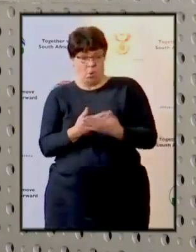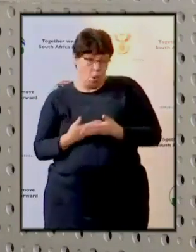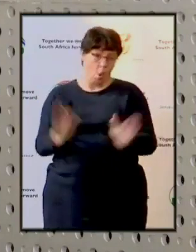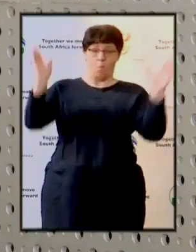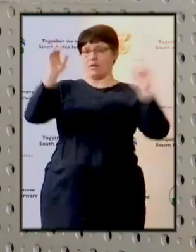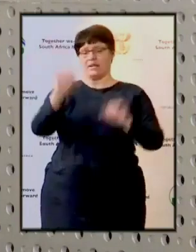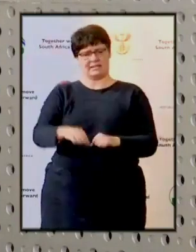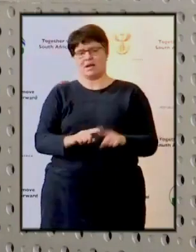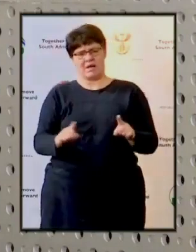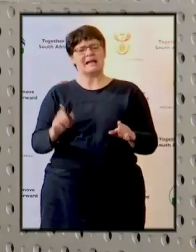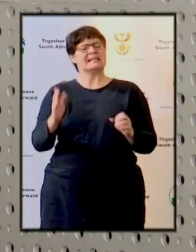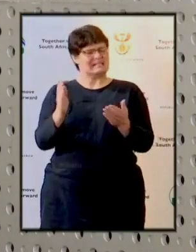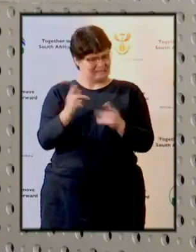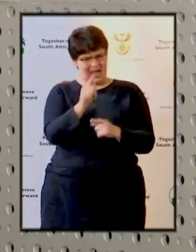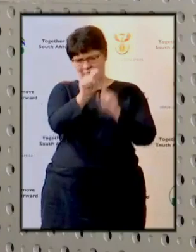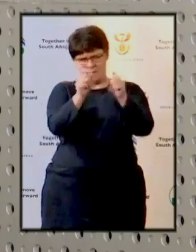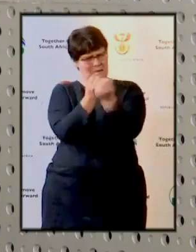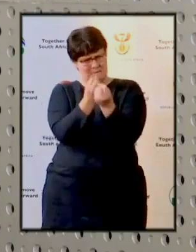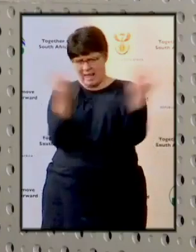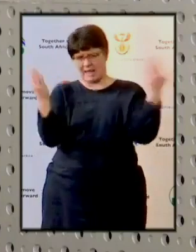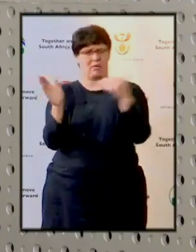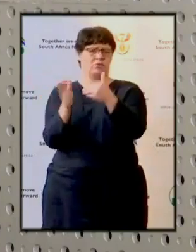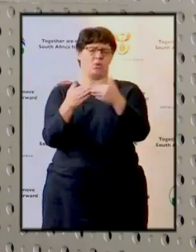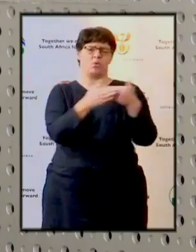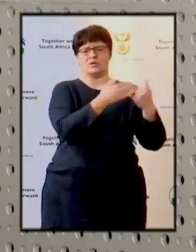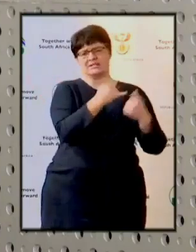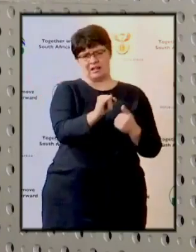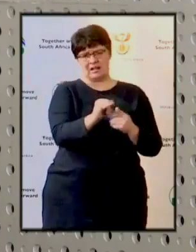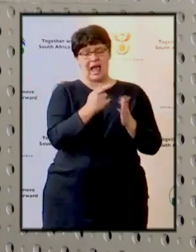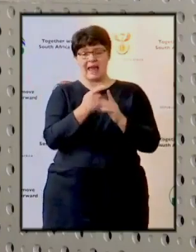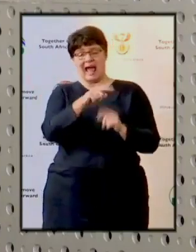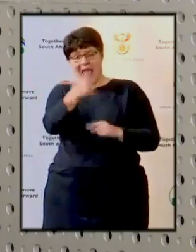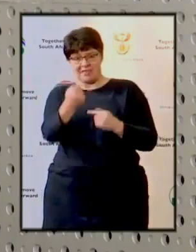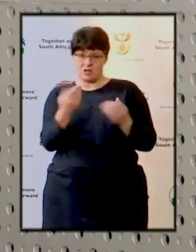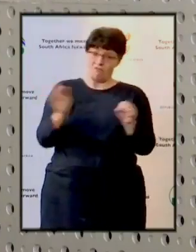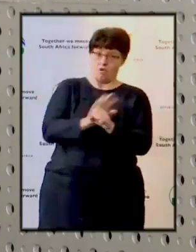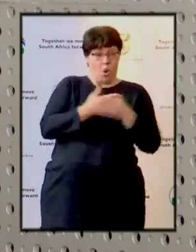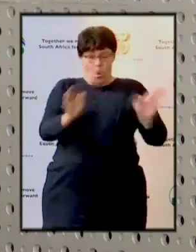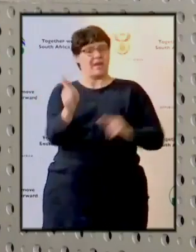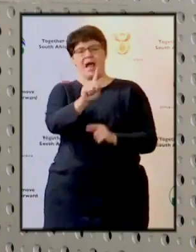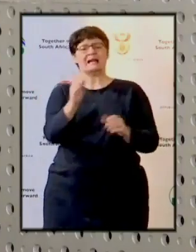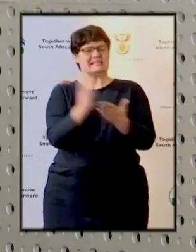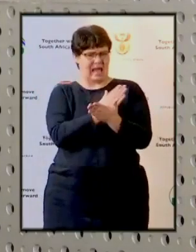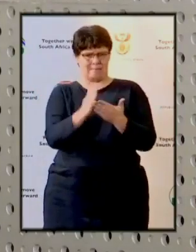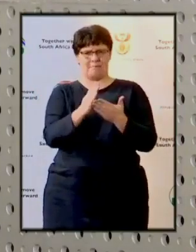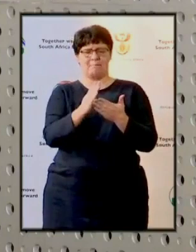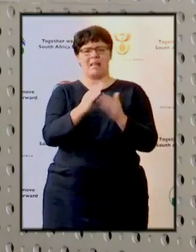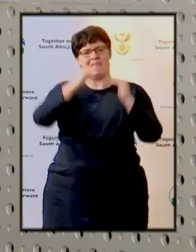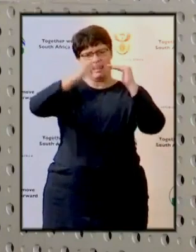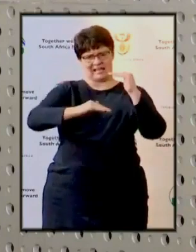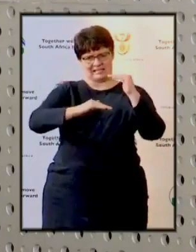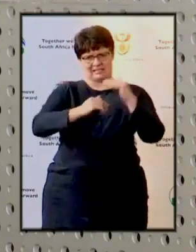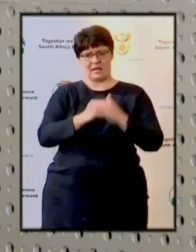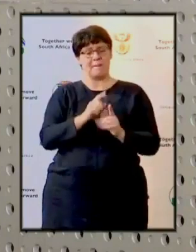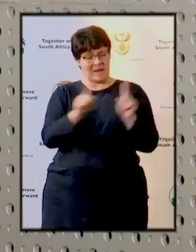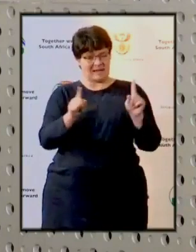will leave many firms closed and others operating at less than 100% capacity. But that is the terrible price we pay for a